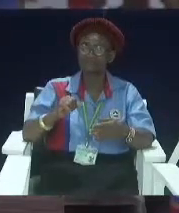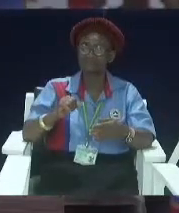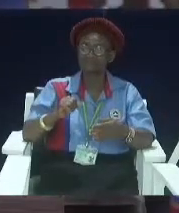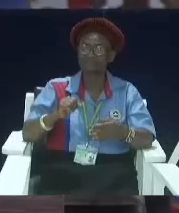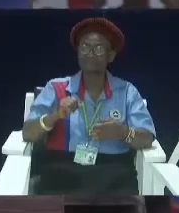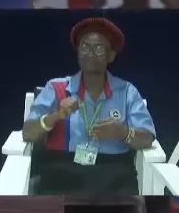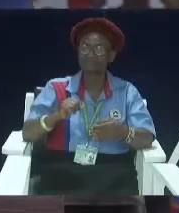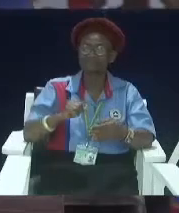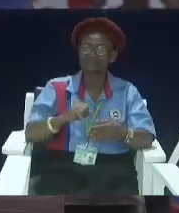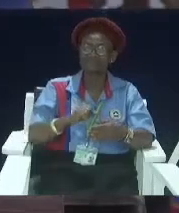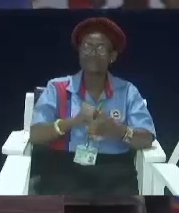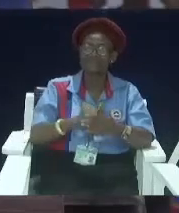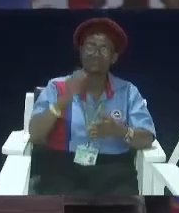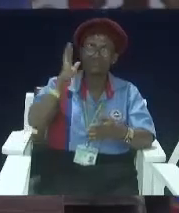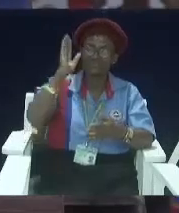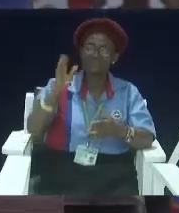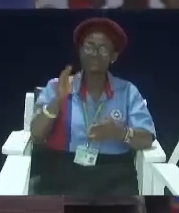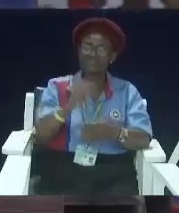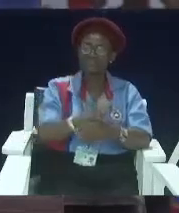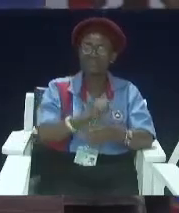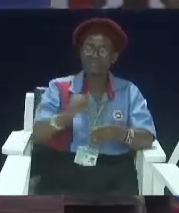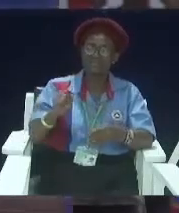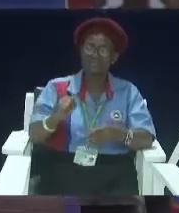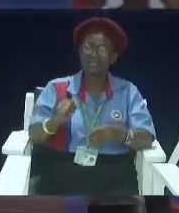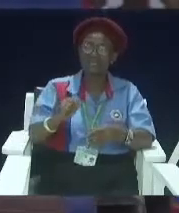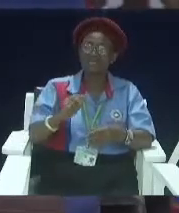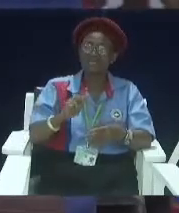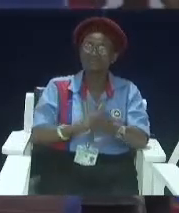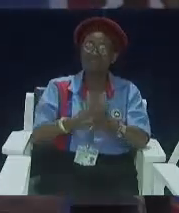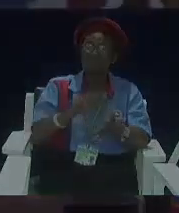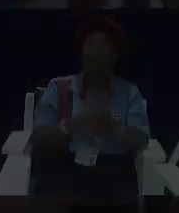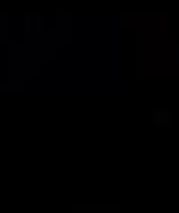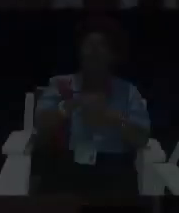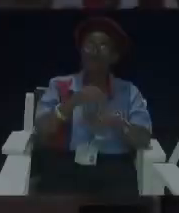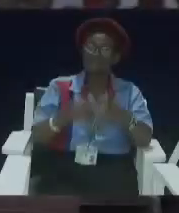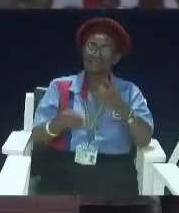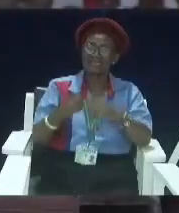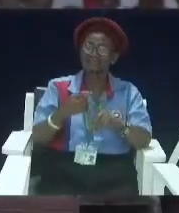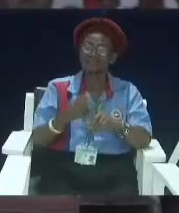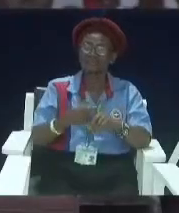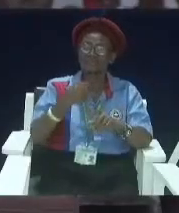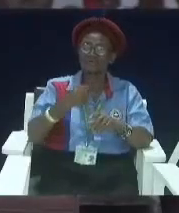it takes a tremendous amount of anointing.